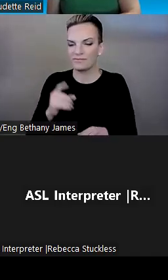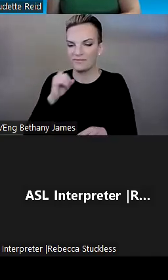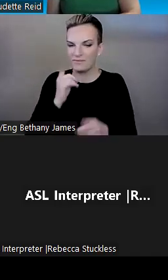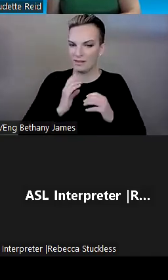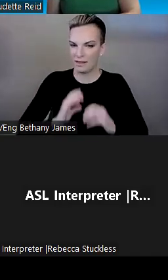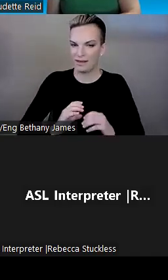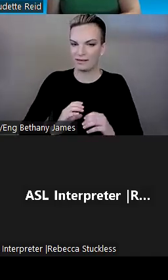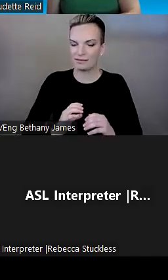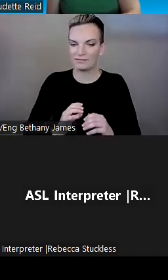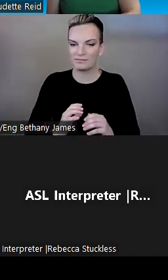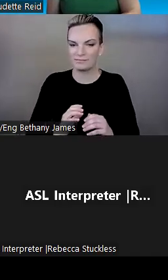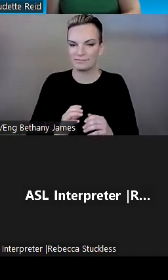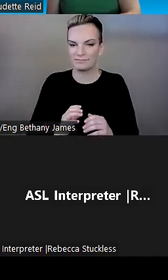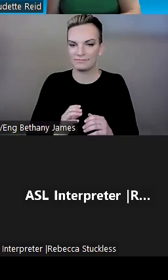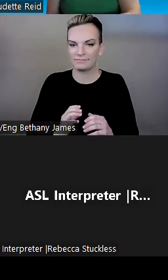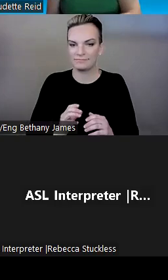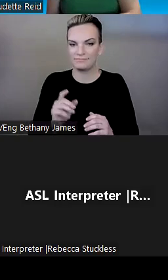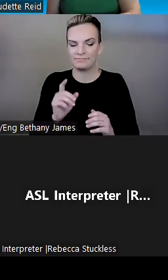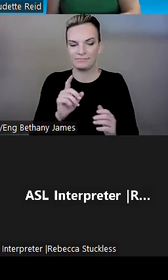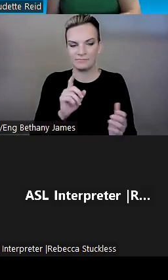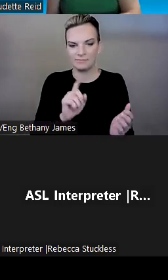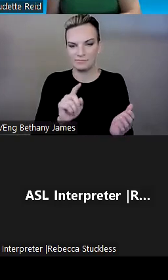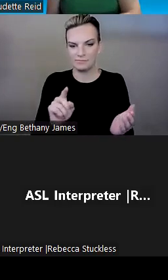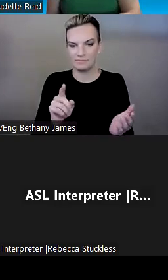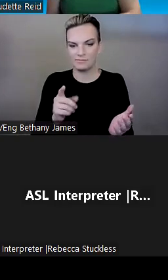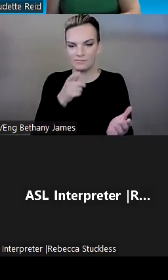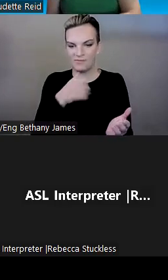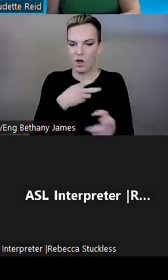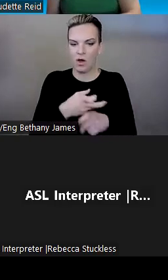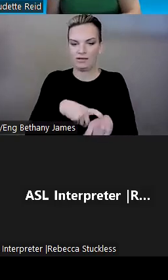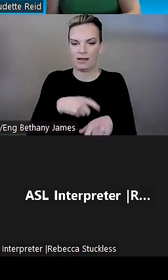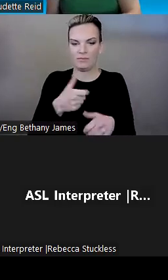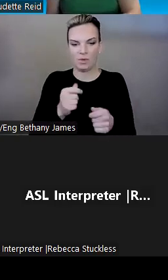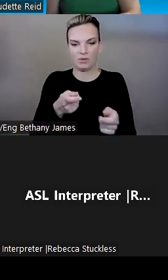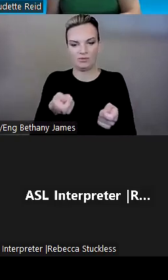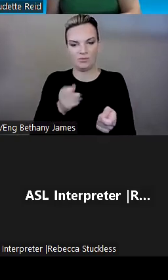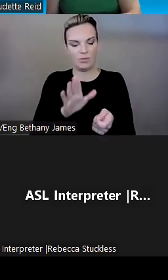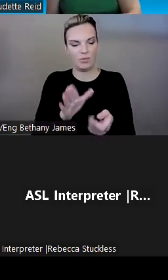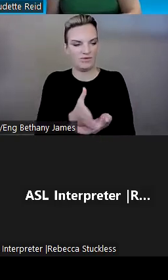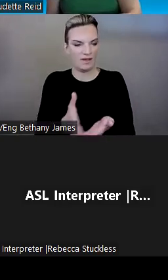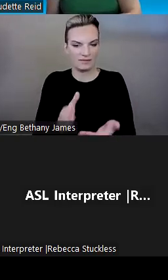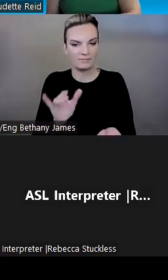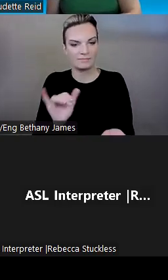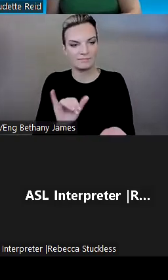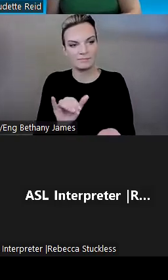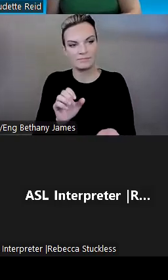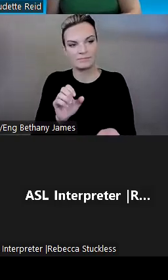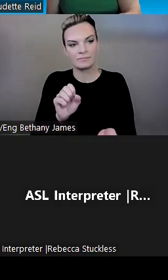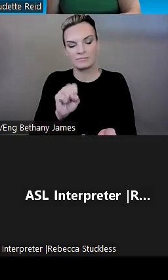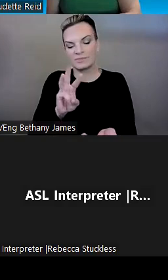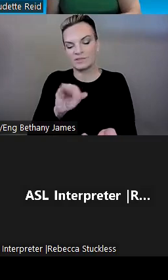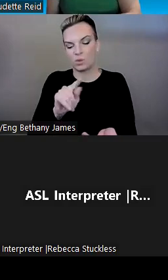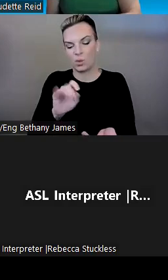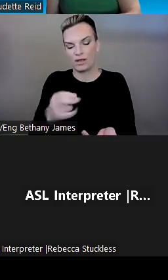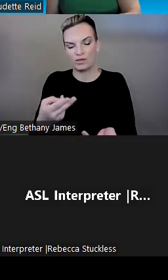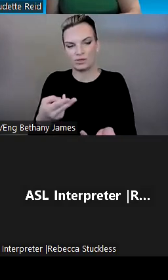who have difficulty being able to control their devices. Switch control is similar in